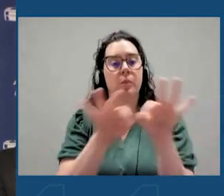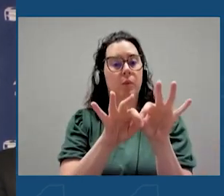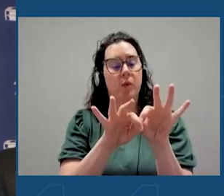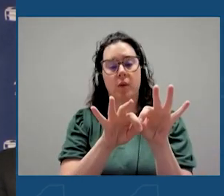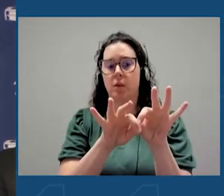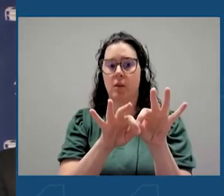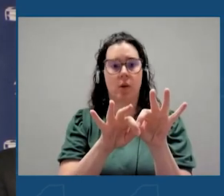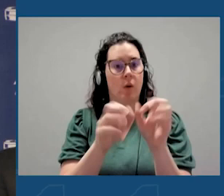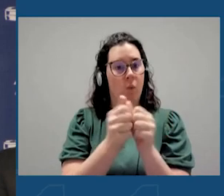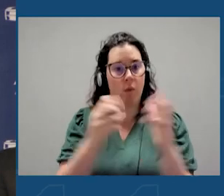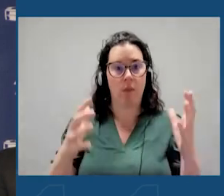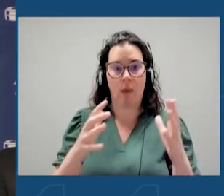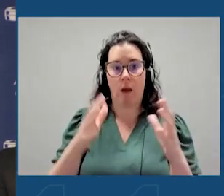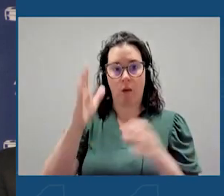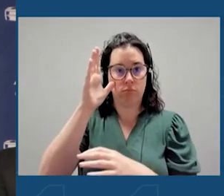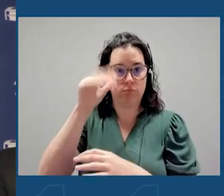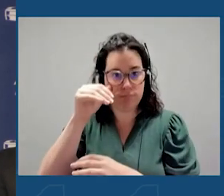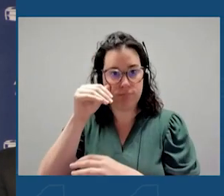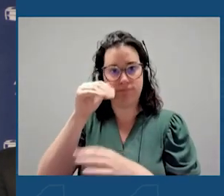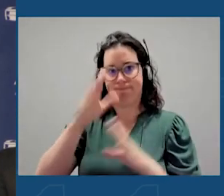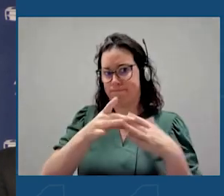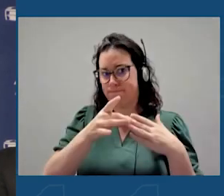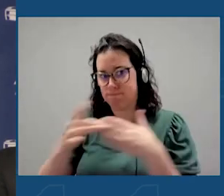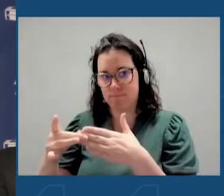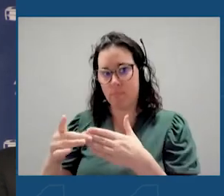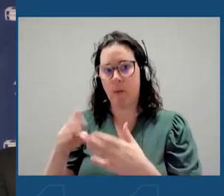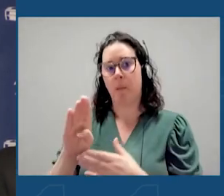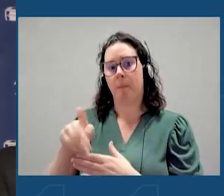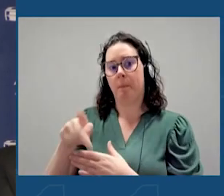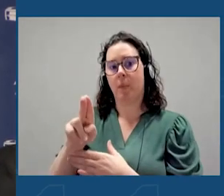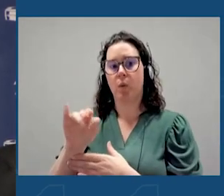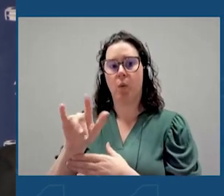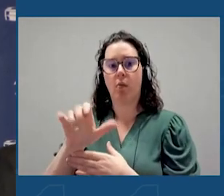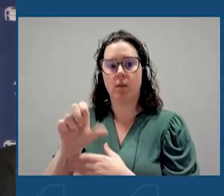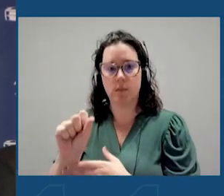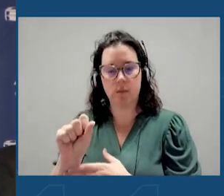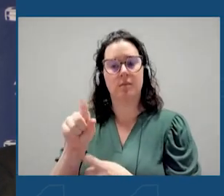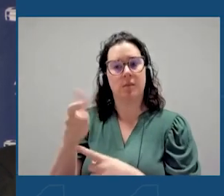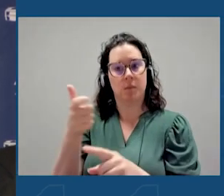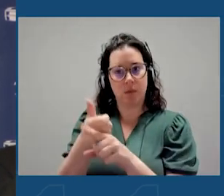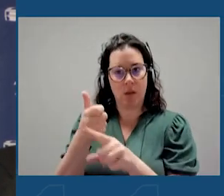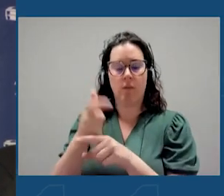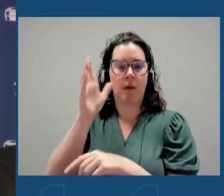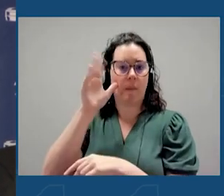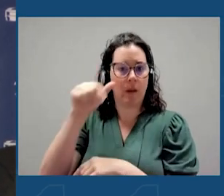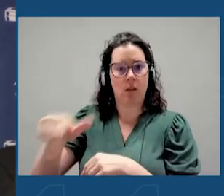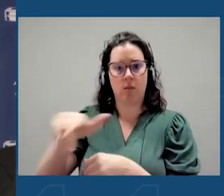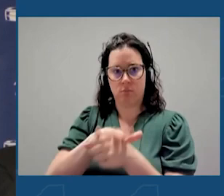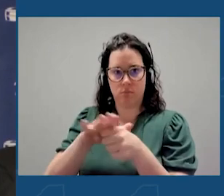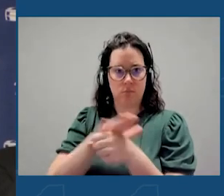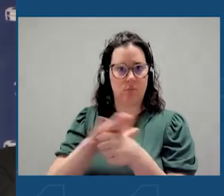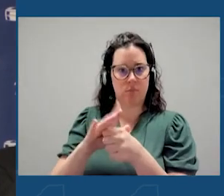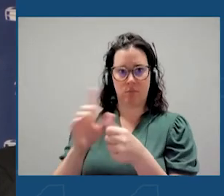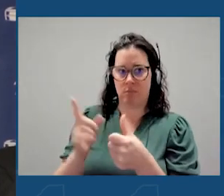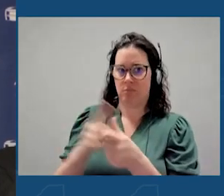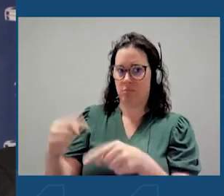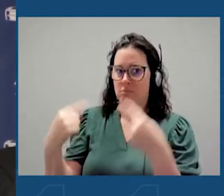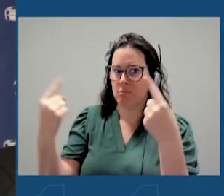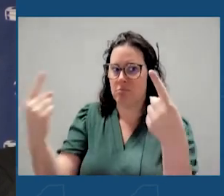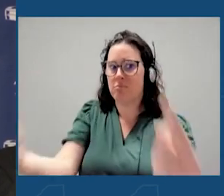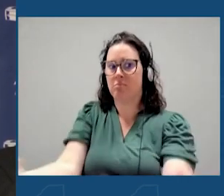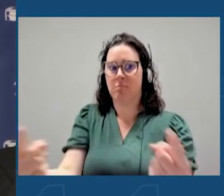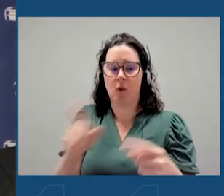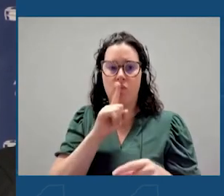and dedication of the Pegulas. They have been committed to this region from day one and have been a shining example of everything that we can